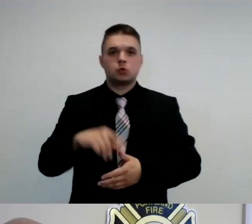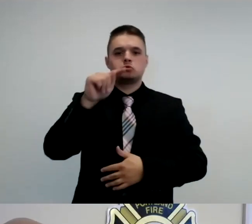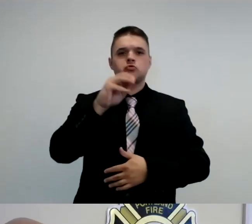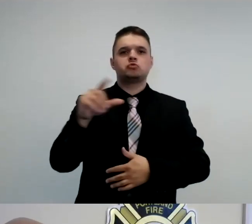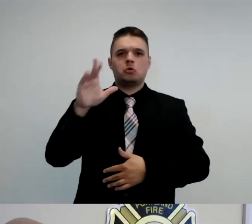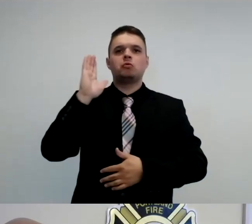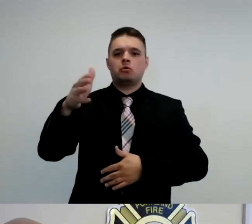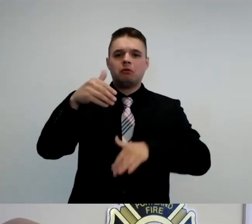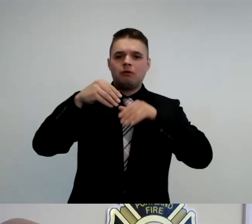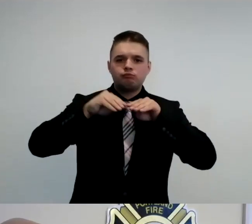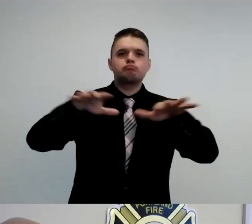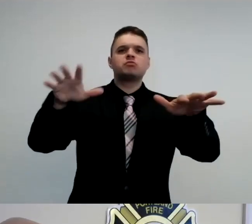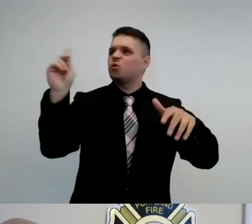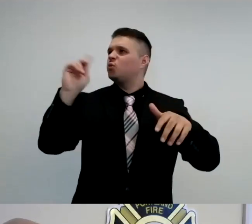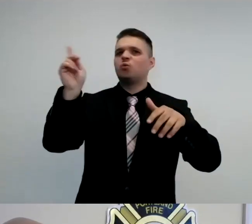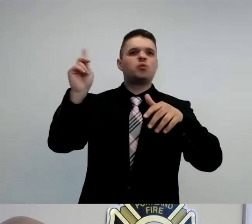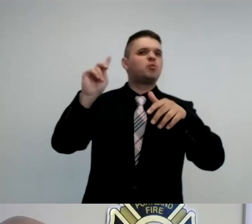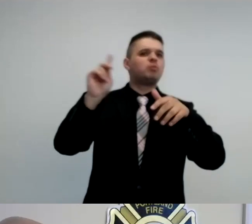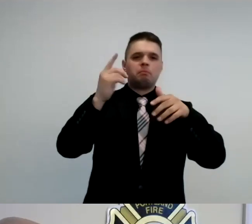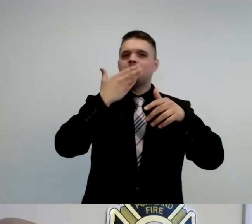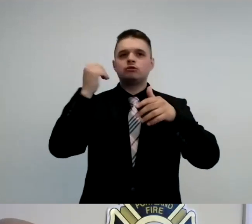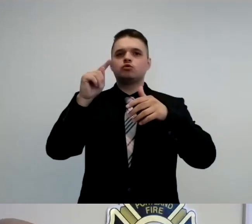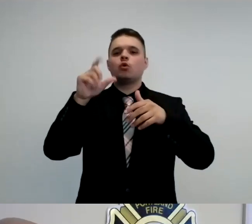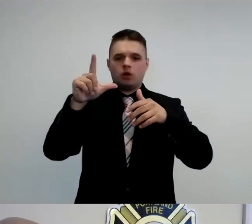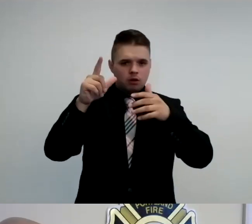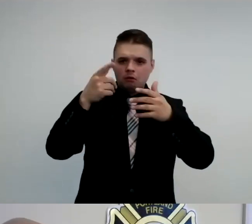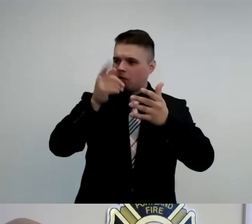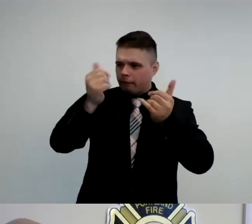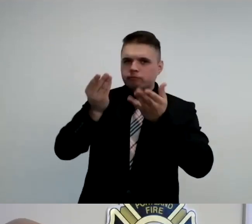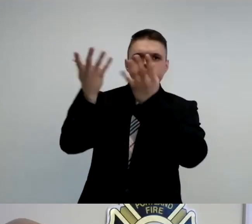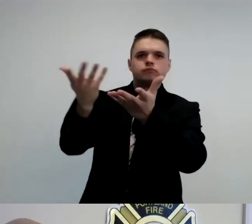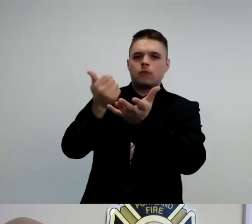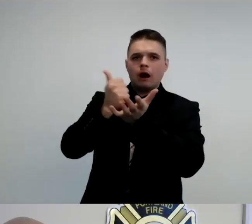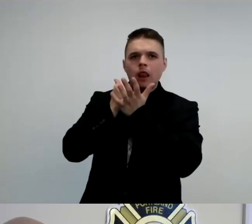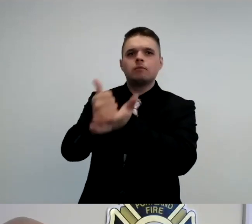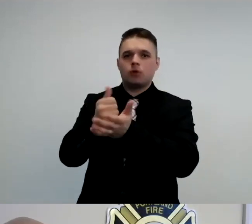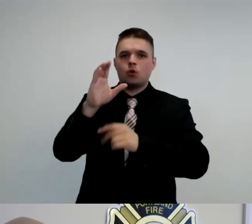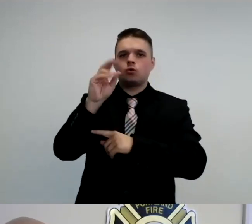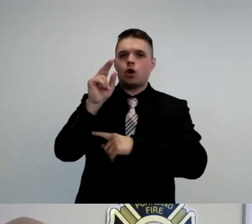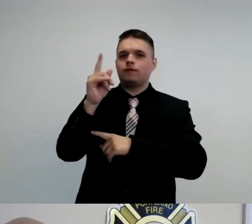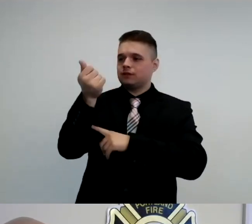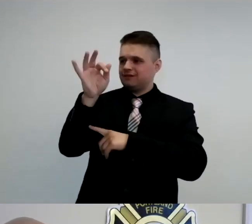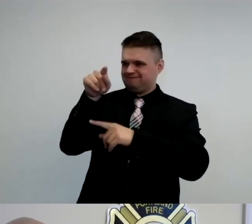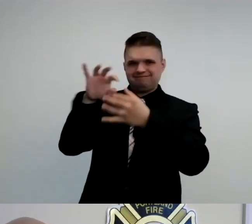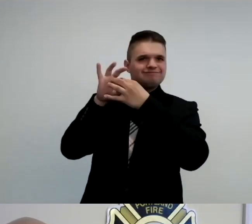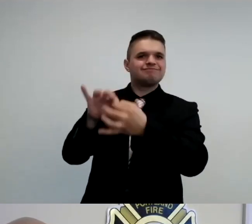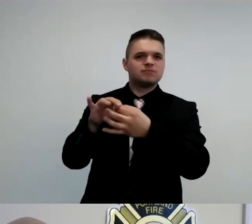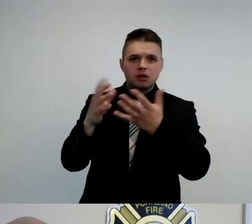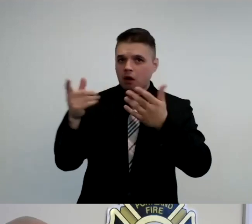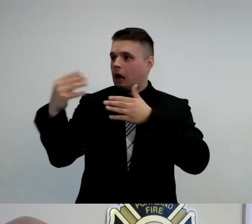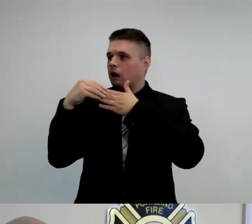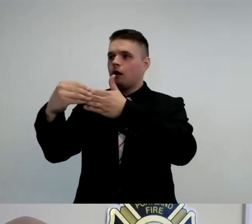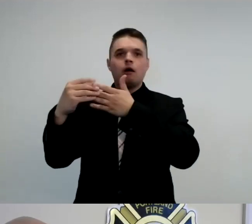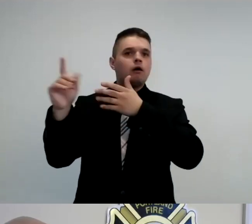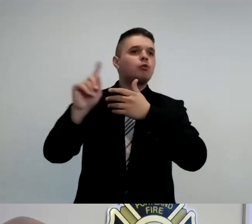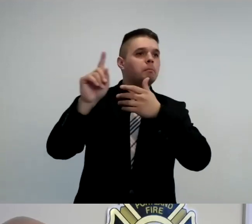get treated quicker. In other words, C19 Oregon directs the right resources to the right place at the right time to help